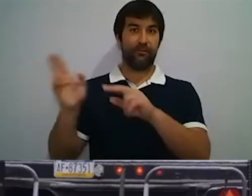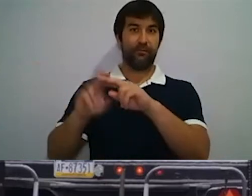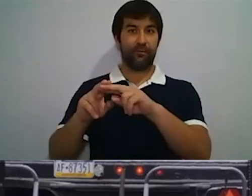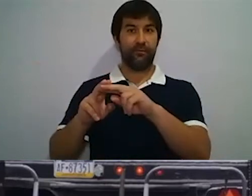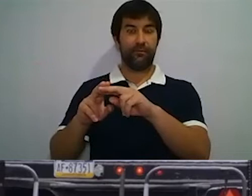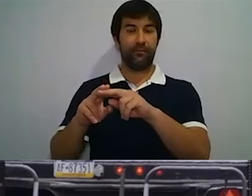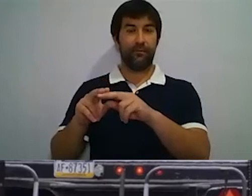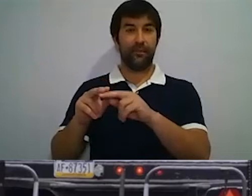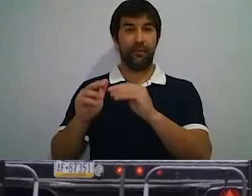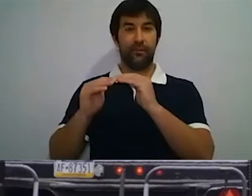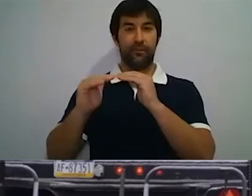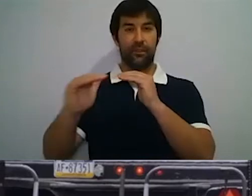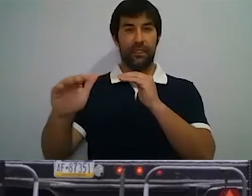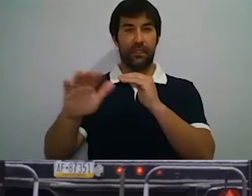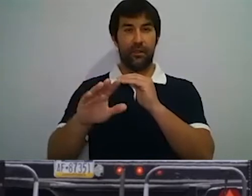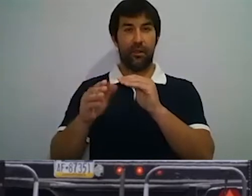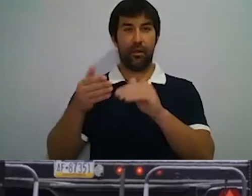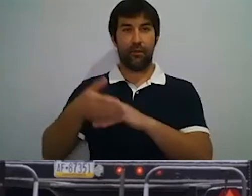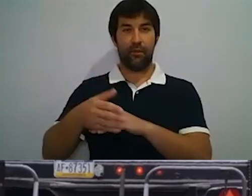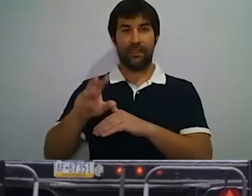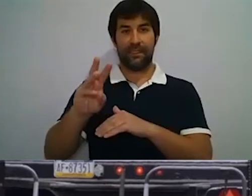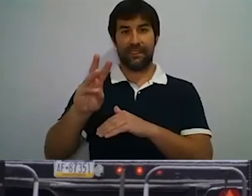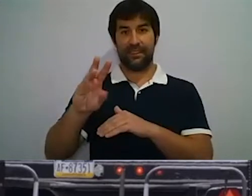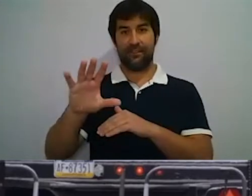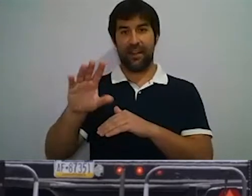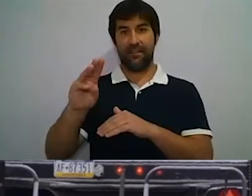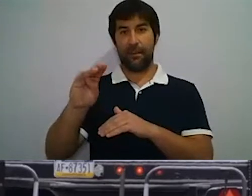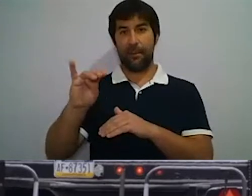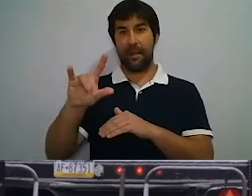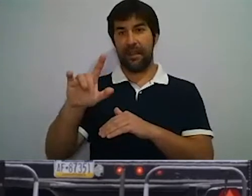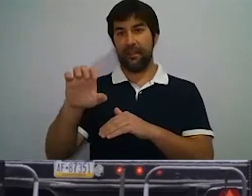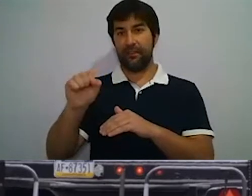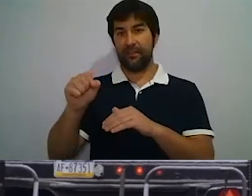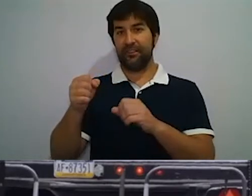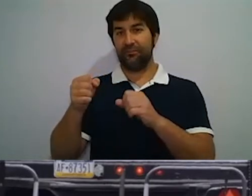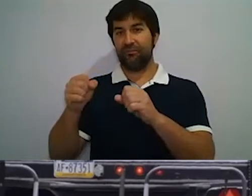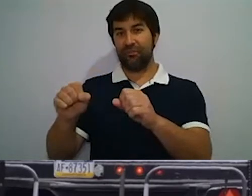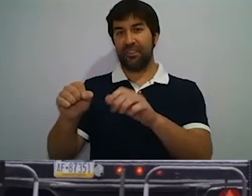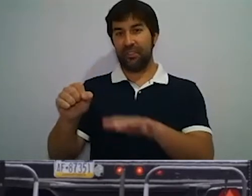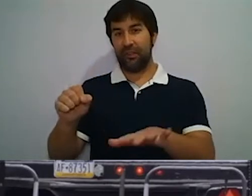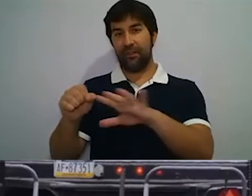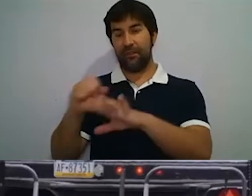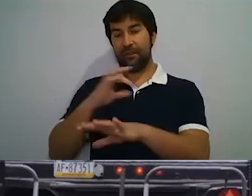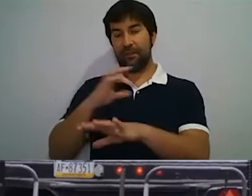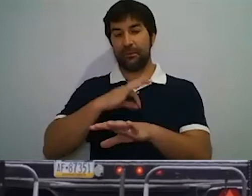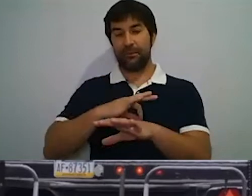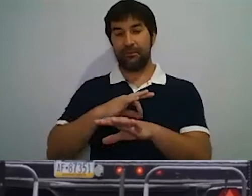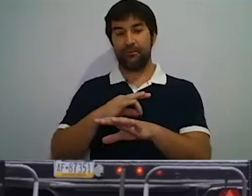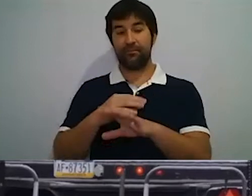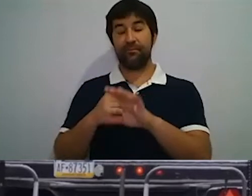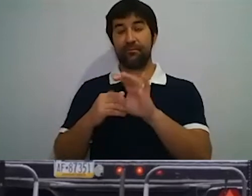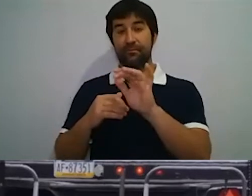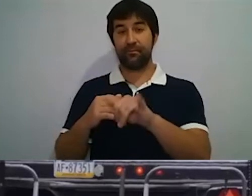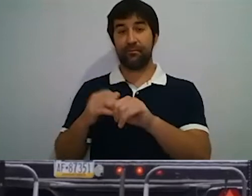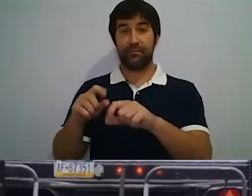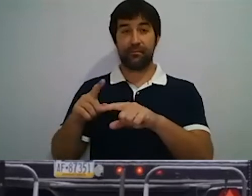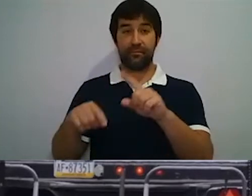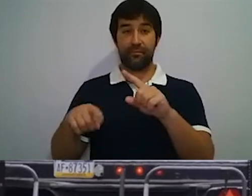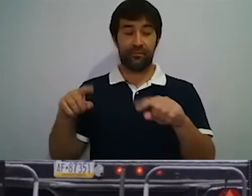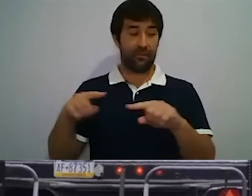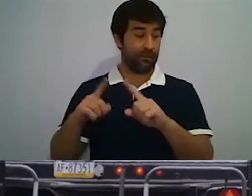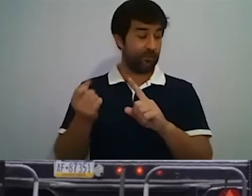structural features are some of the largest and most expensive assets that we have. So looking at